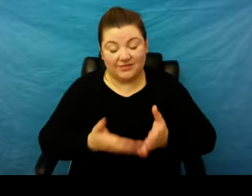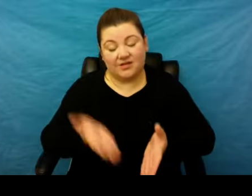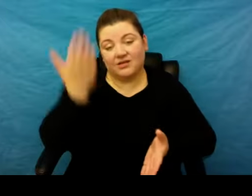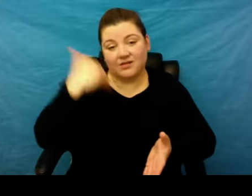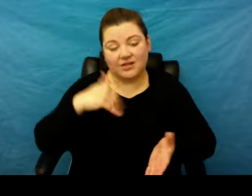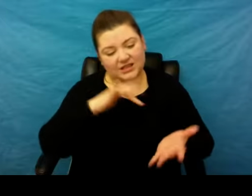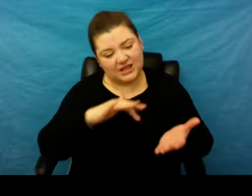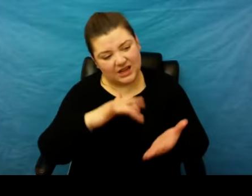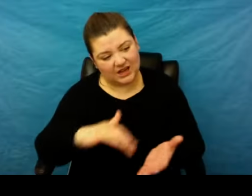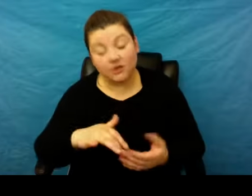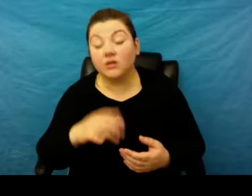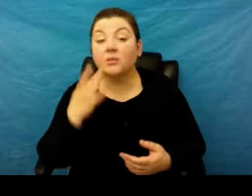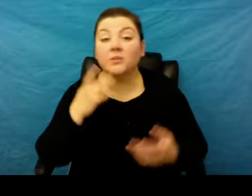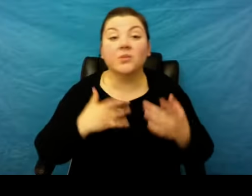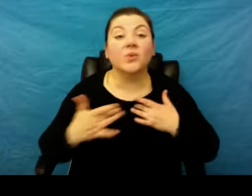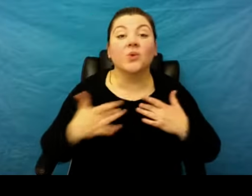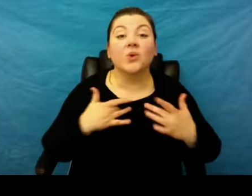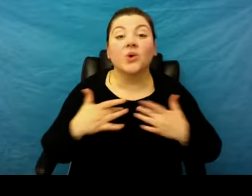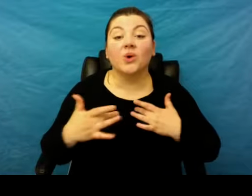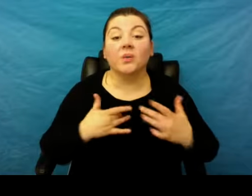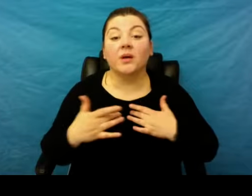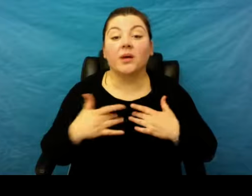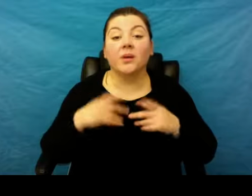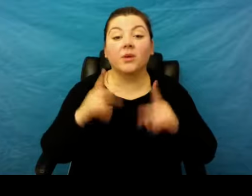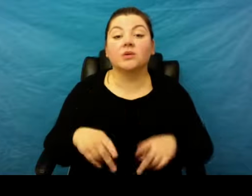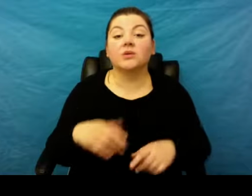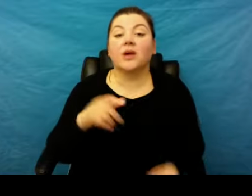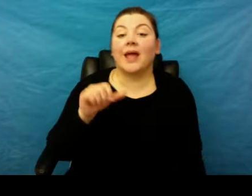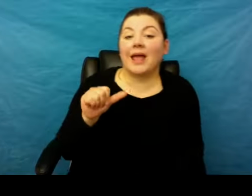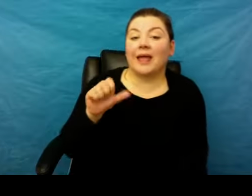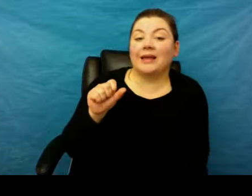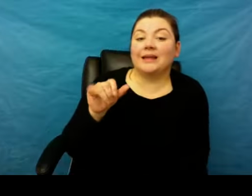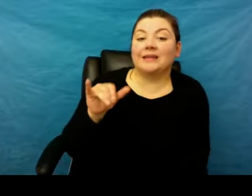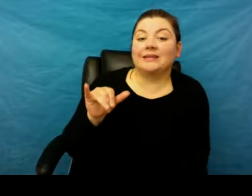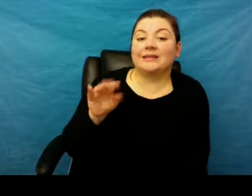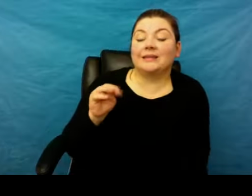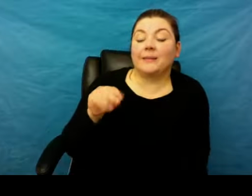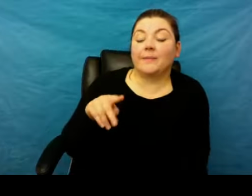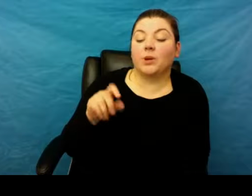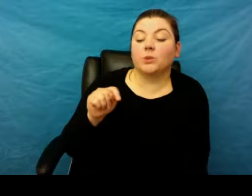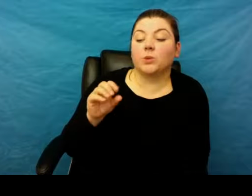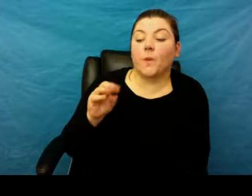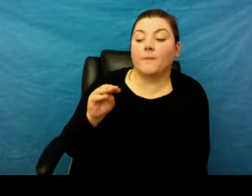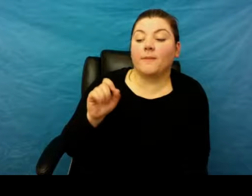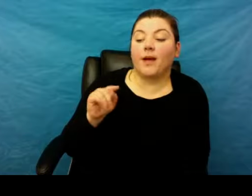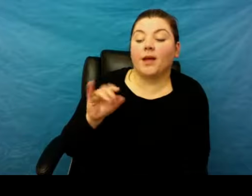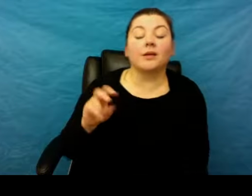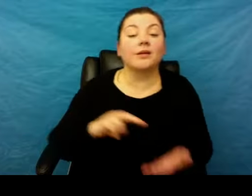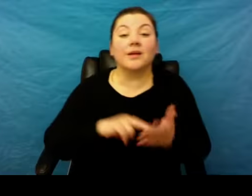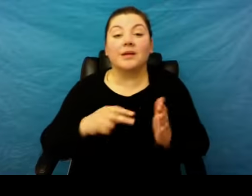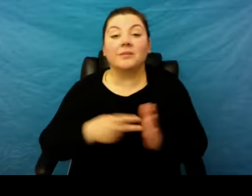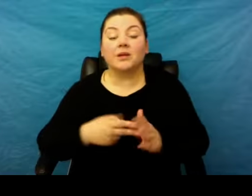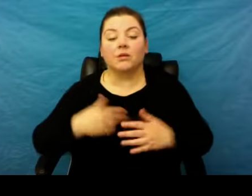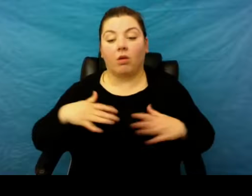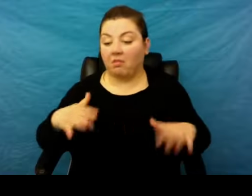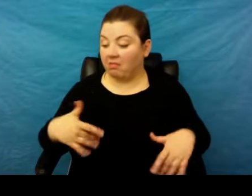a big concern about asymptomatic spread, meaning people who never have symptoms of the